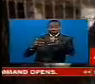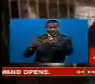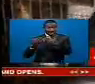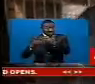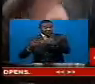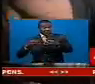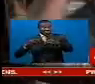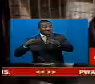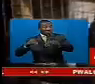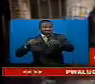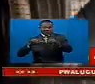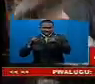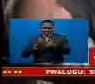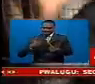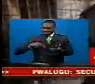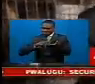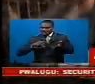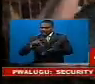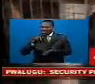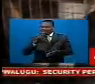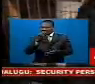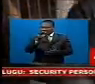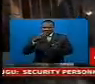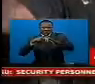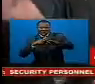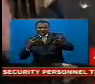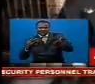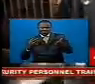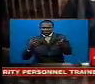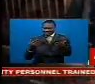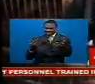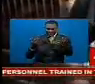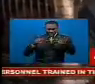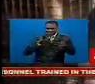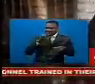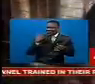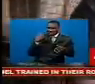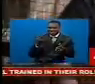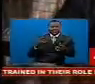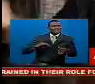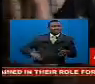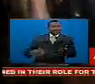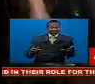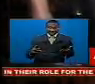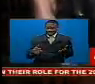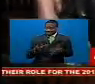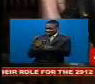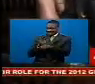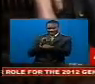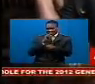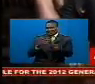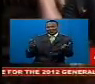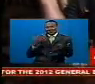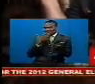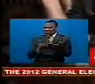Association. We have been paying for tickets and taxes, yet we don't see any benefit. Meanwhile, business